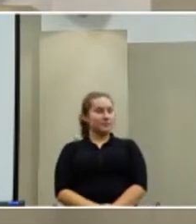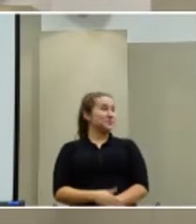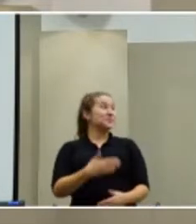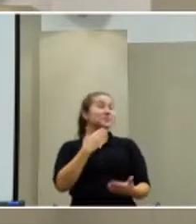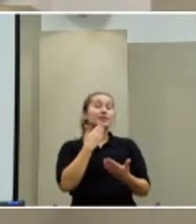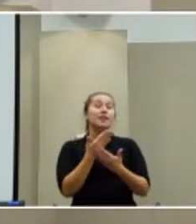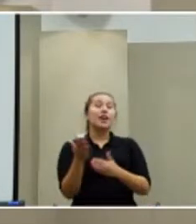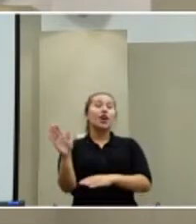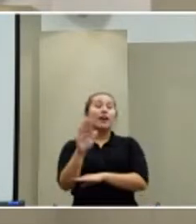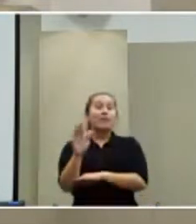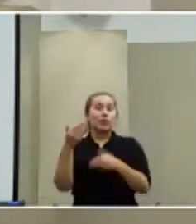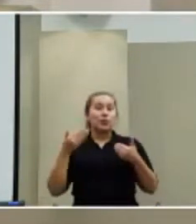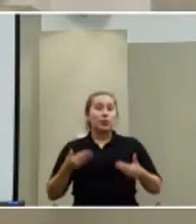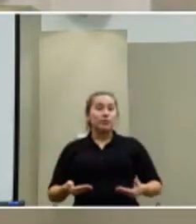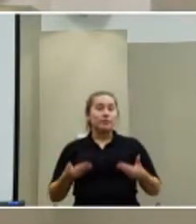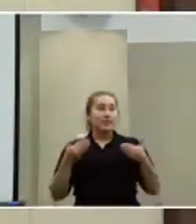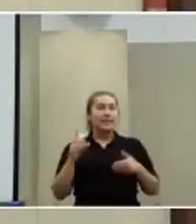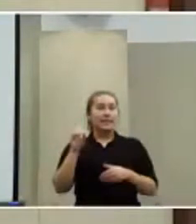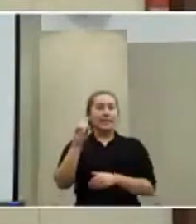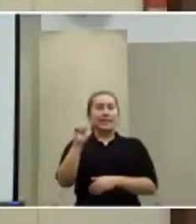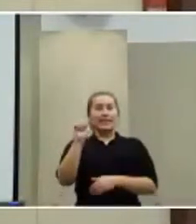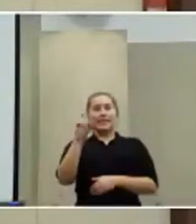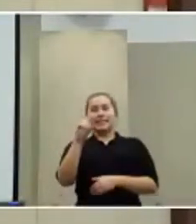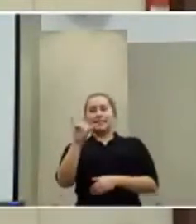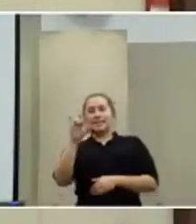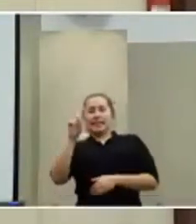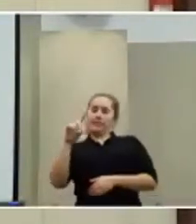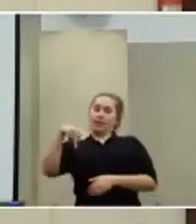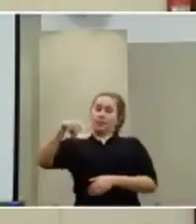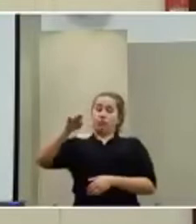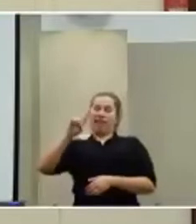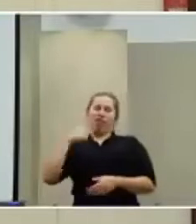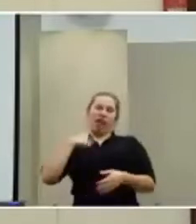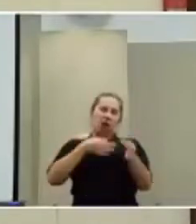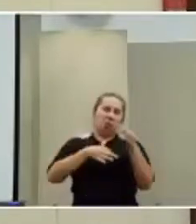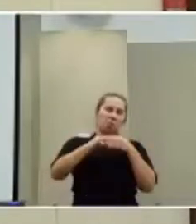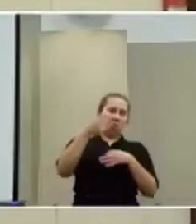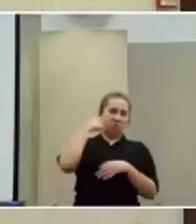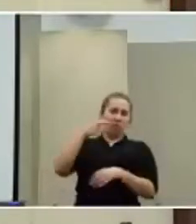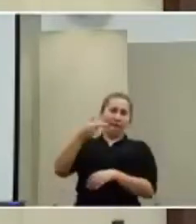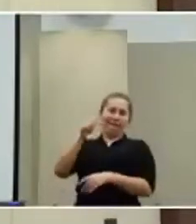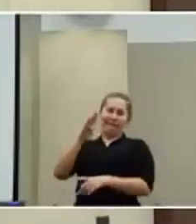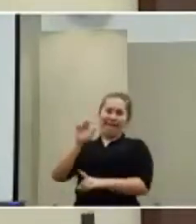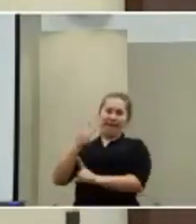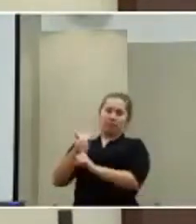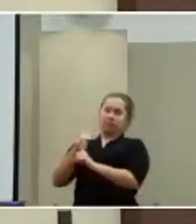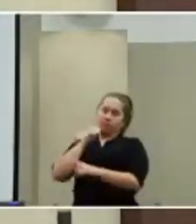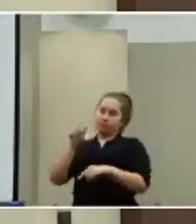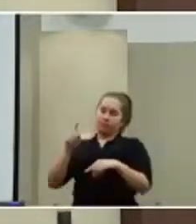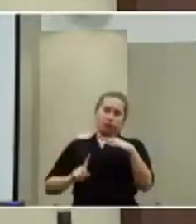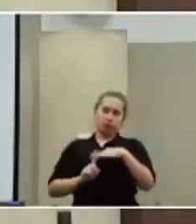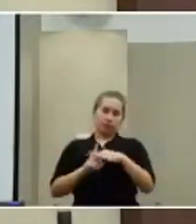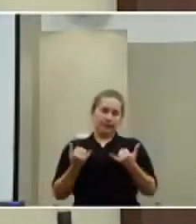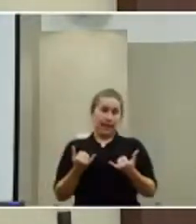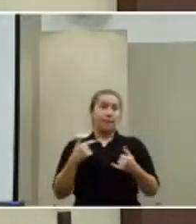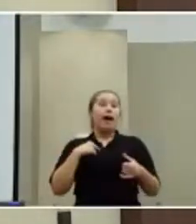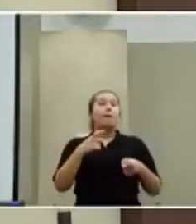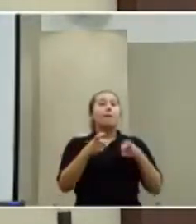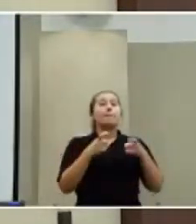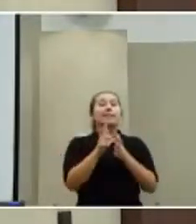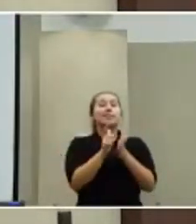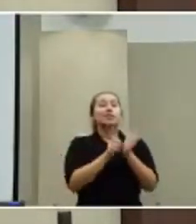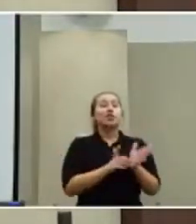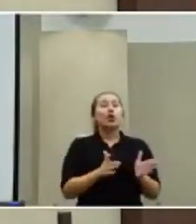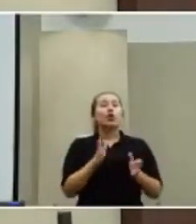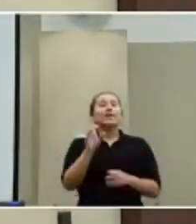Good afternoon. My name is David Prater. I'm standing in for Gabe Rubenstein, who couldn't be here today. I'm a managing attorney at